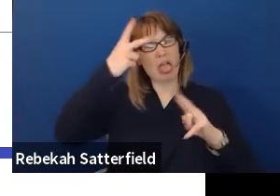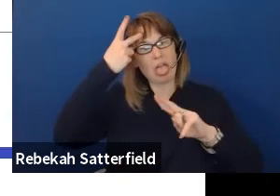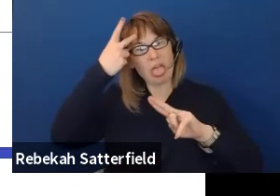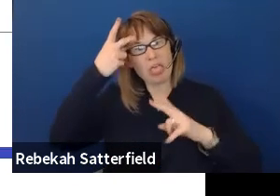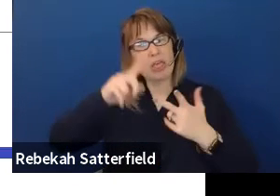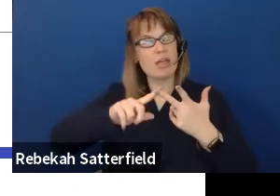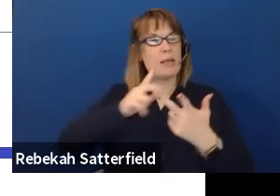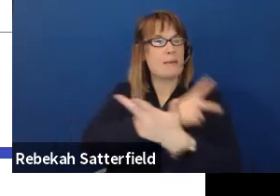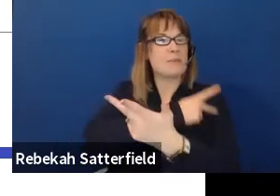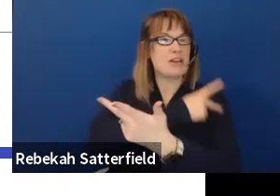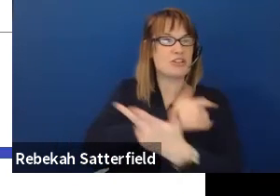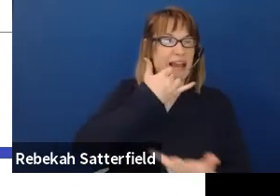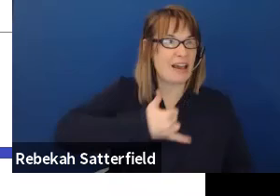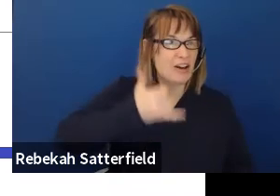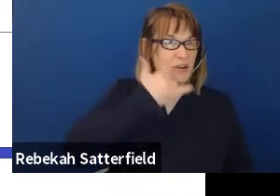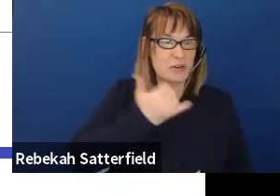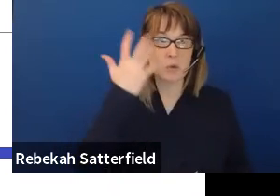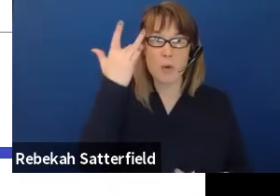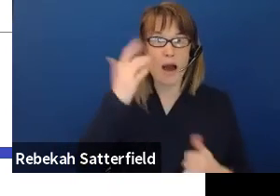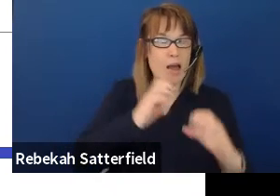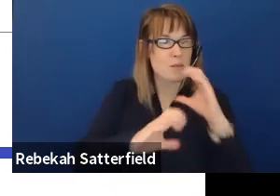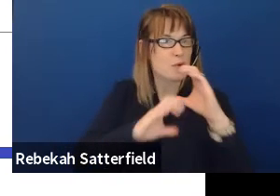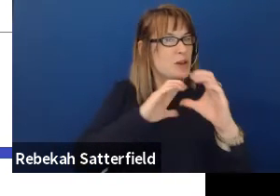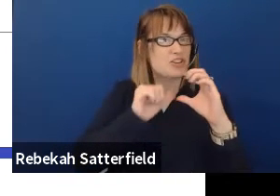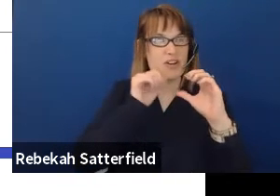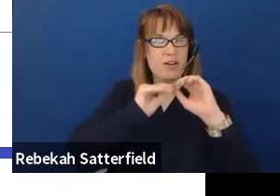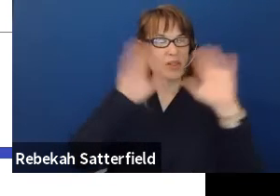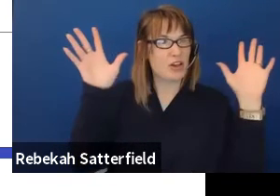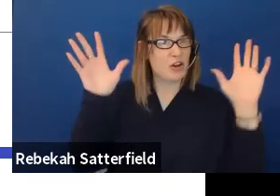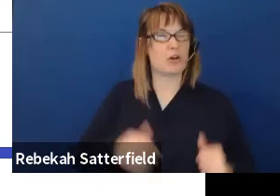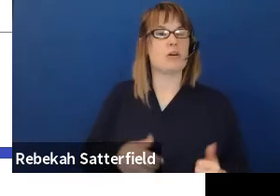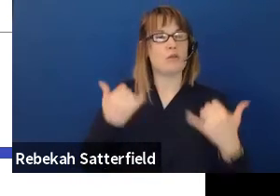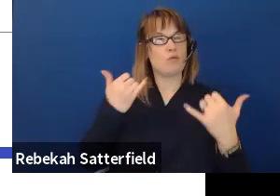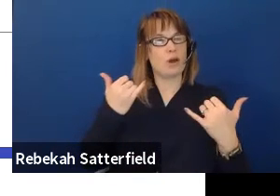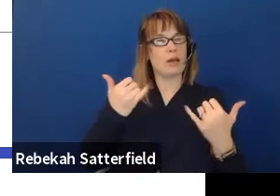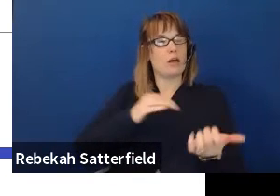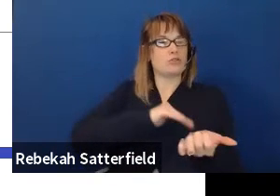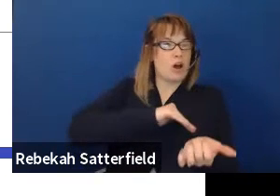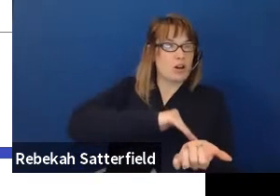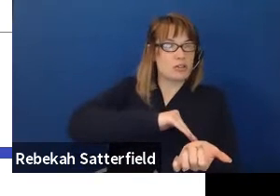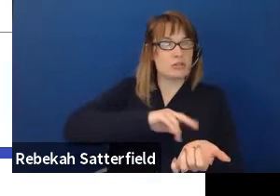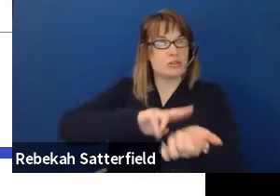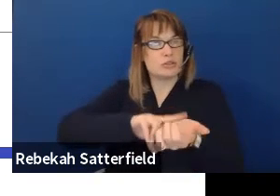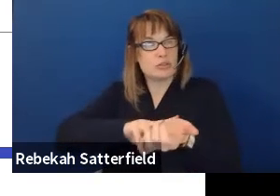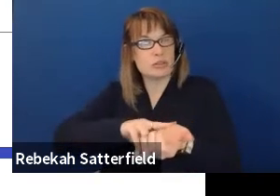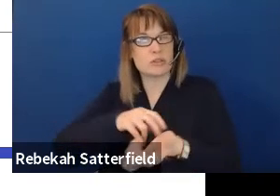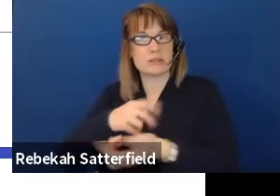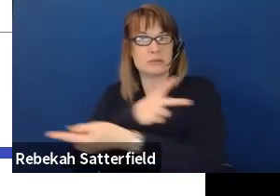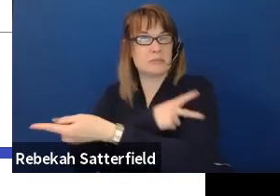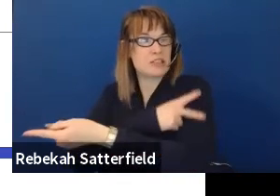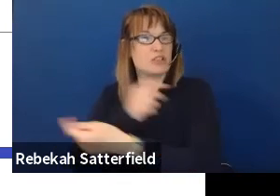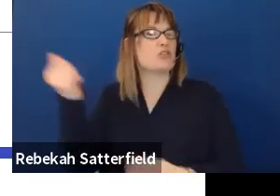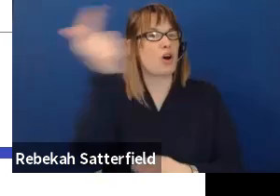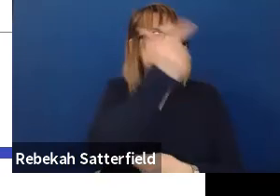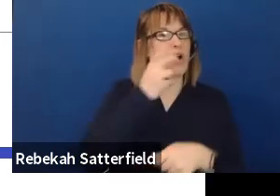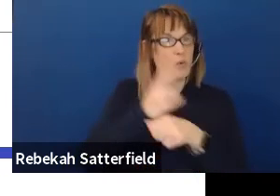patient errors due to lack of communication. Right now, providers, patients, we're all wearing masks, or we should